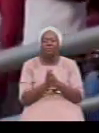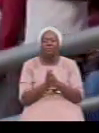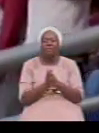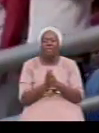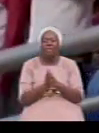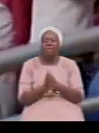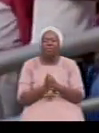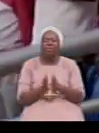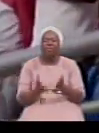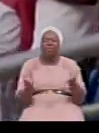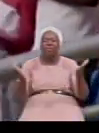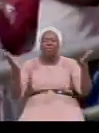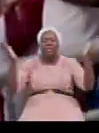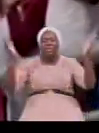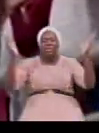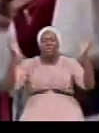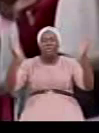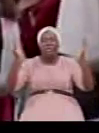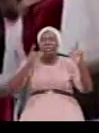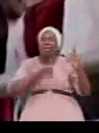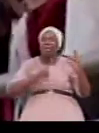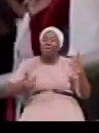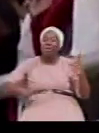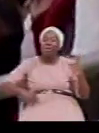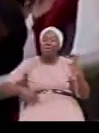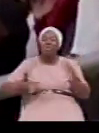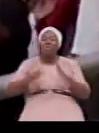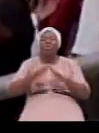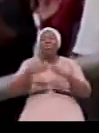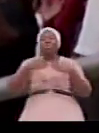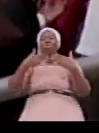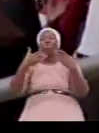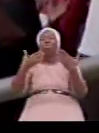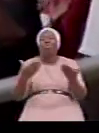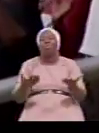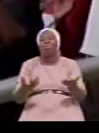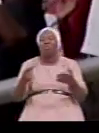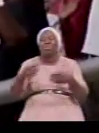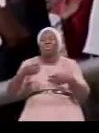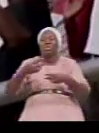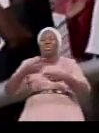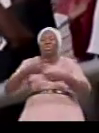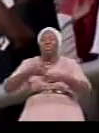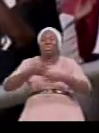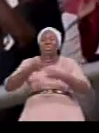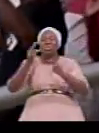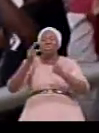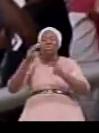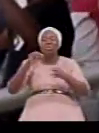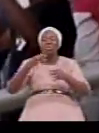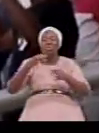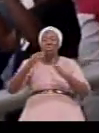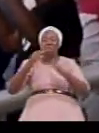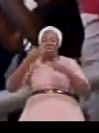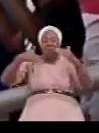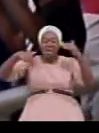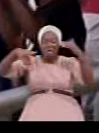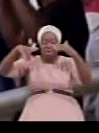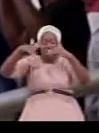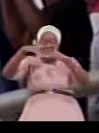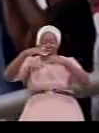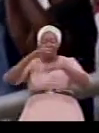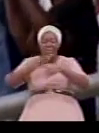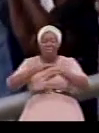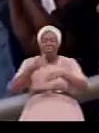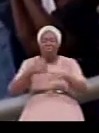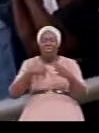Lift up your two hands to heaven and say, Lord, open the windows of heaven upon us tonight. Open your mouth and pray. Open the windows of